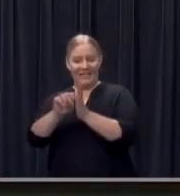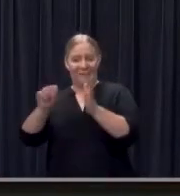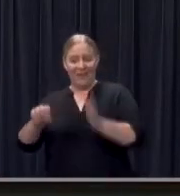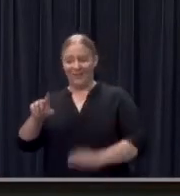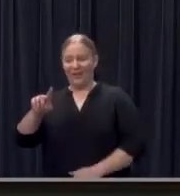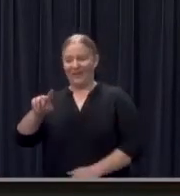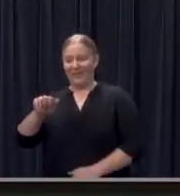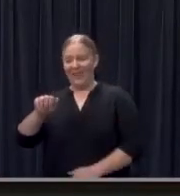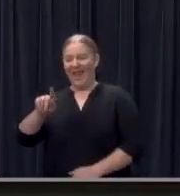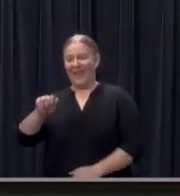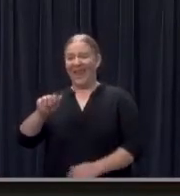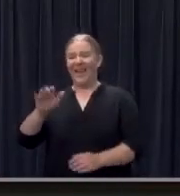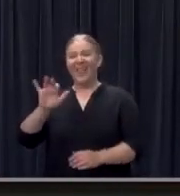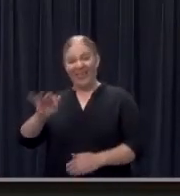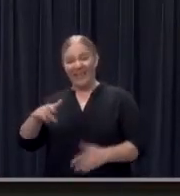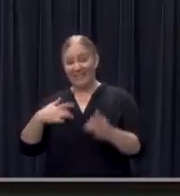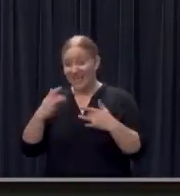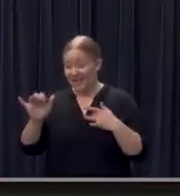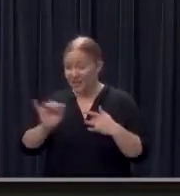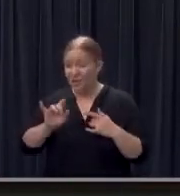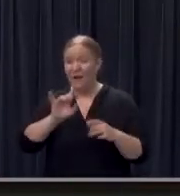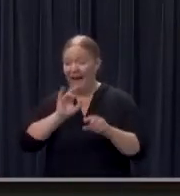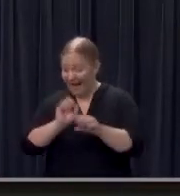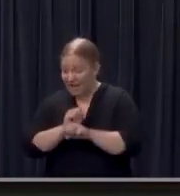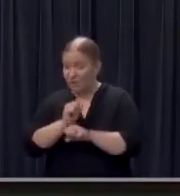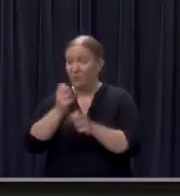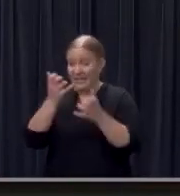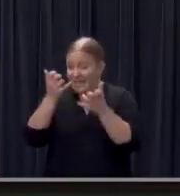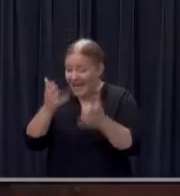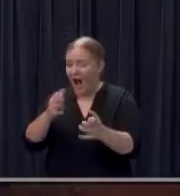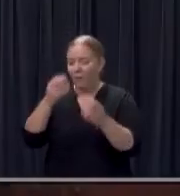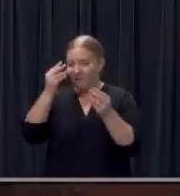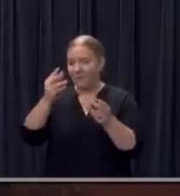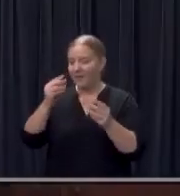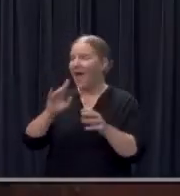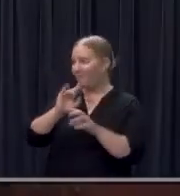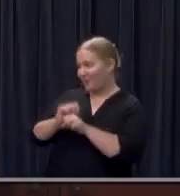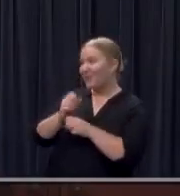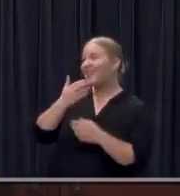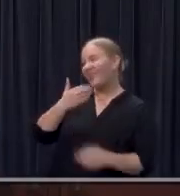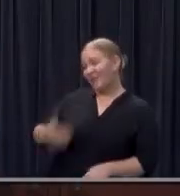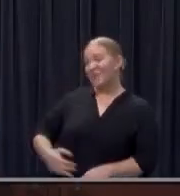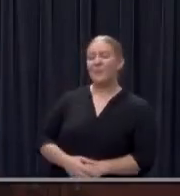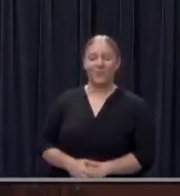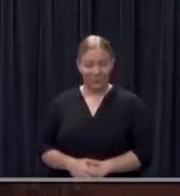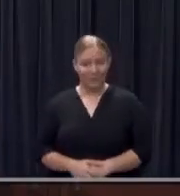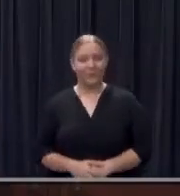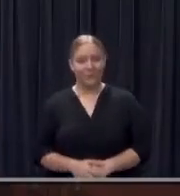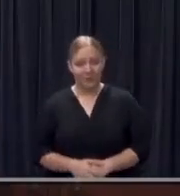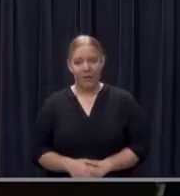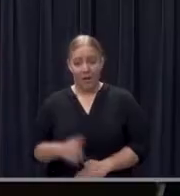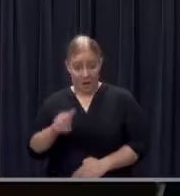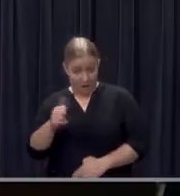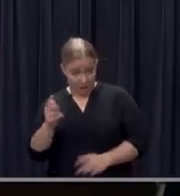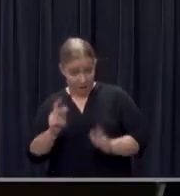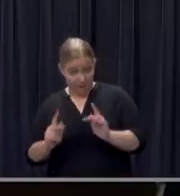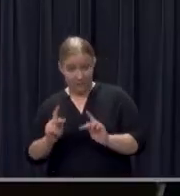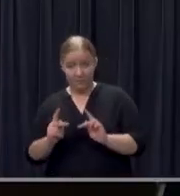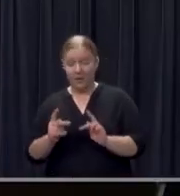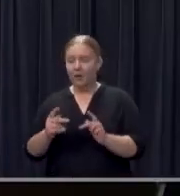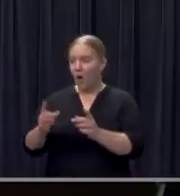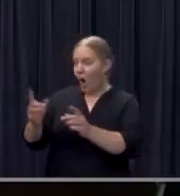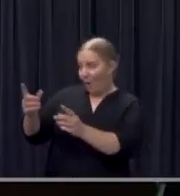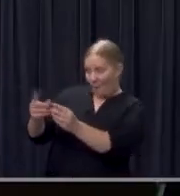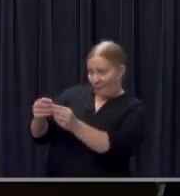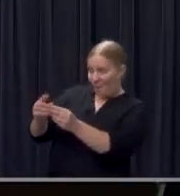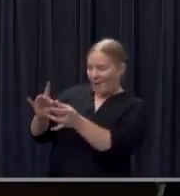that's pretty exciting too. Very Absolutely. real-time information. Absolutely. Thank you. Nice point. Others? Wait, make one more